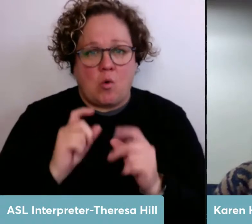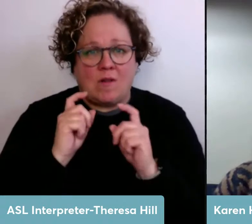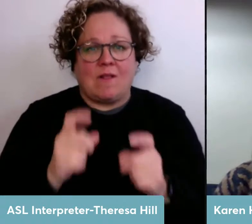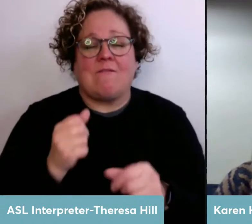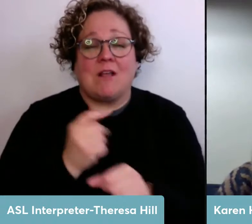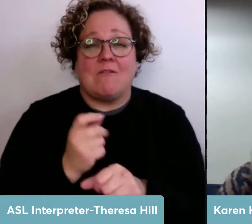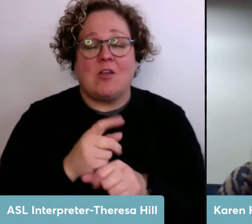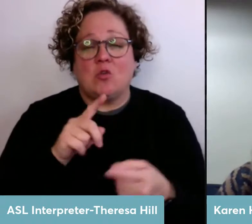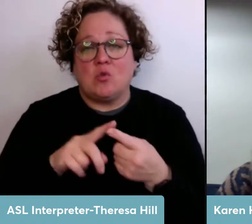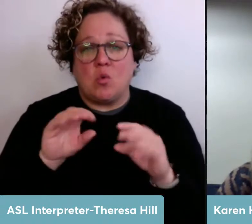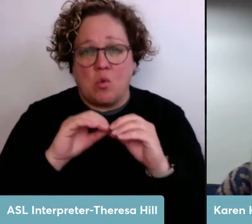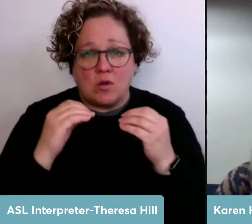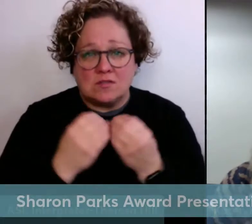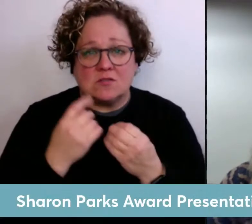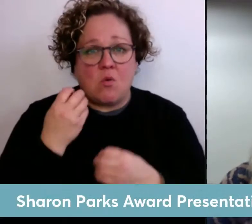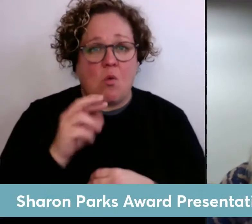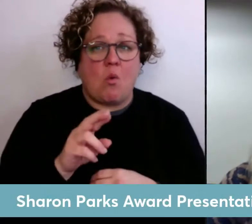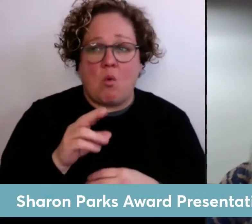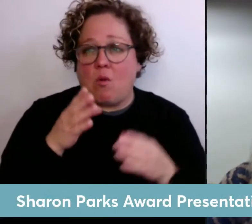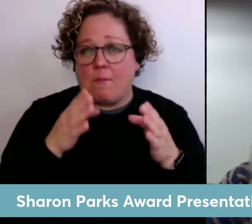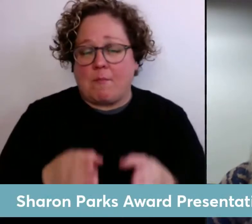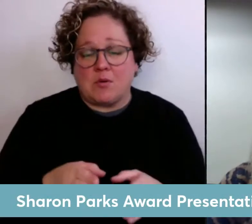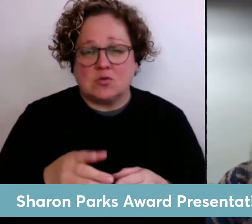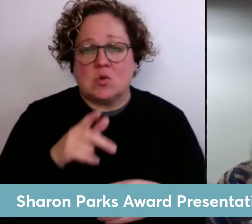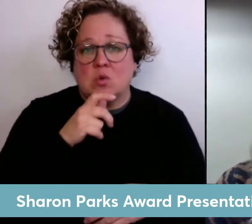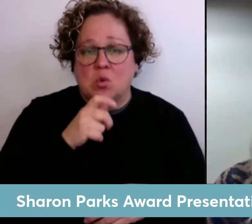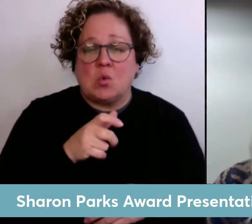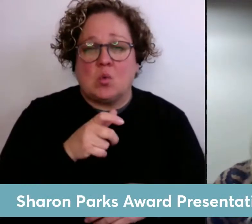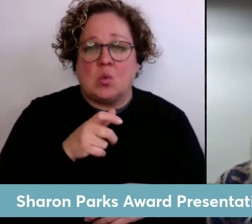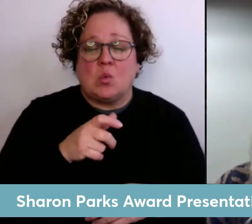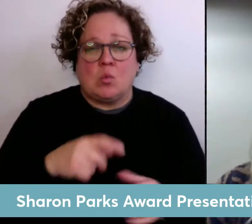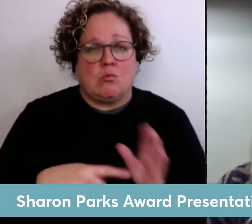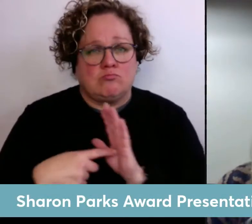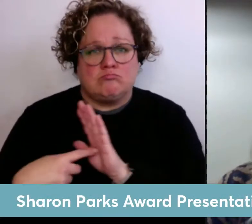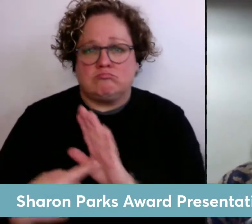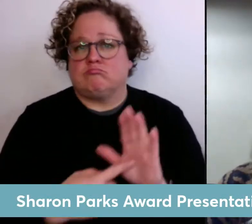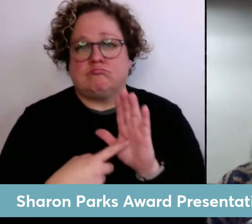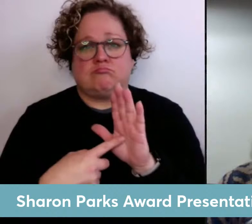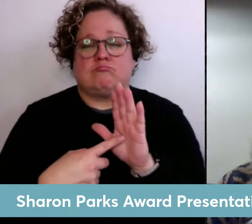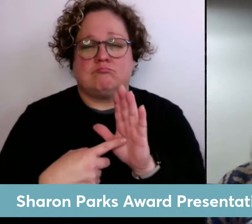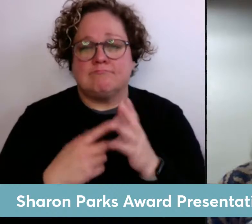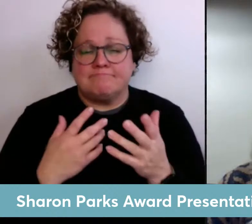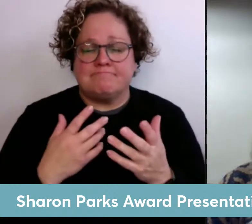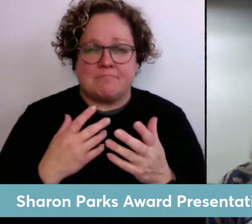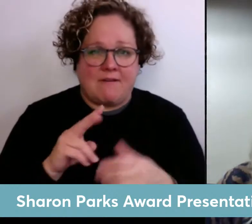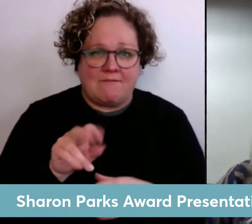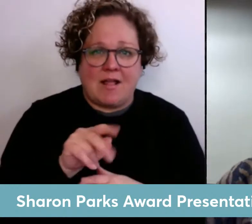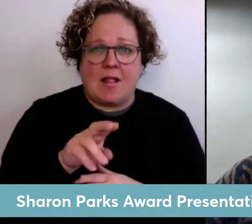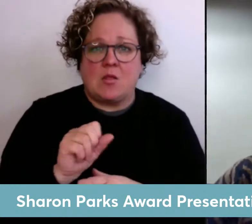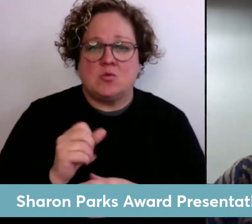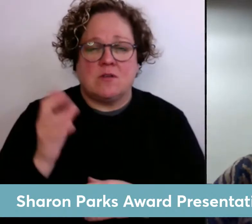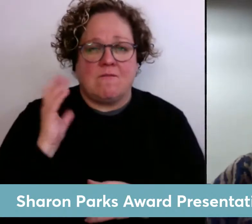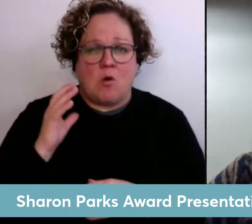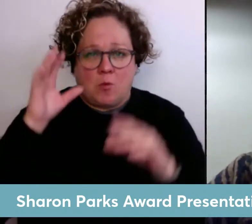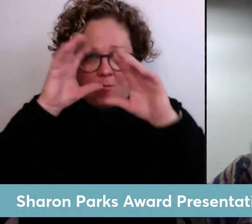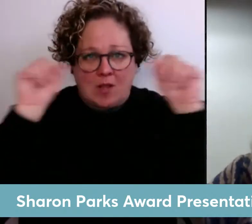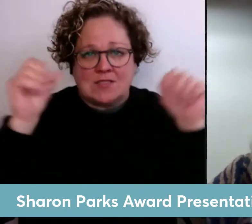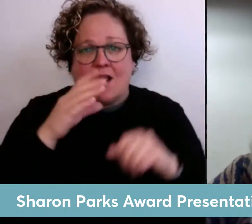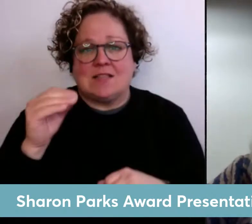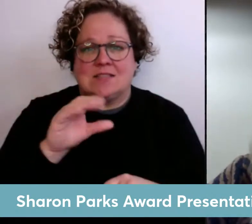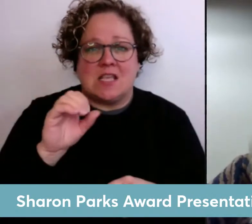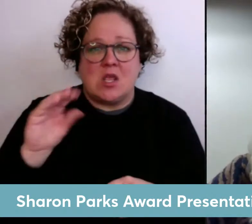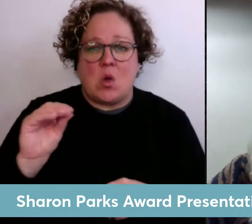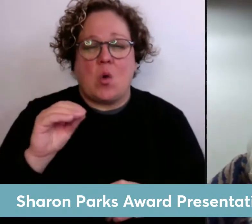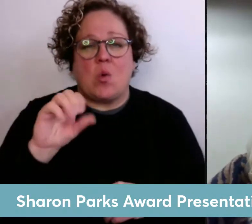organization or an individual who exemplifies the values of former President and CEO Sharon